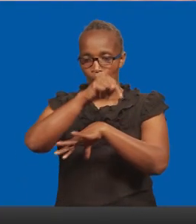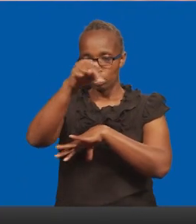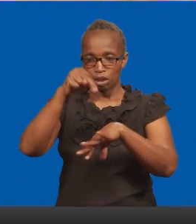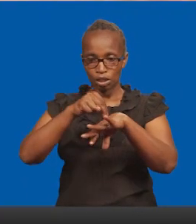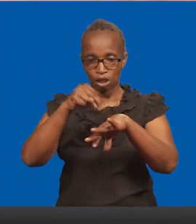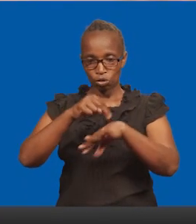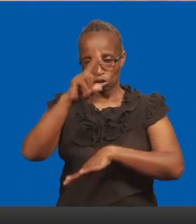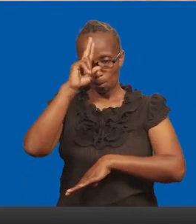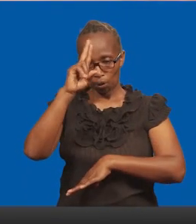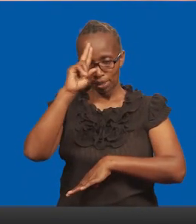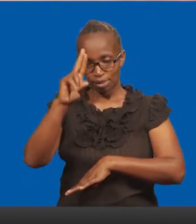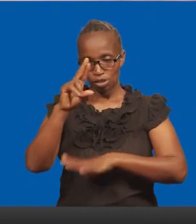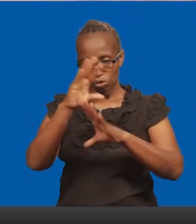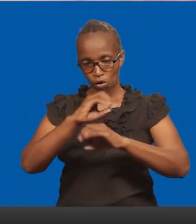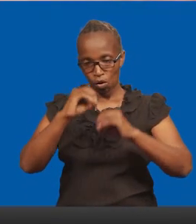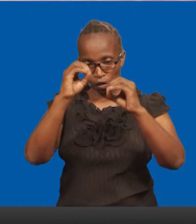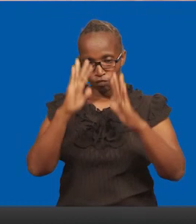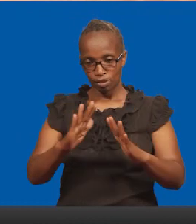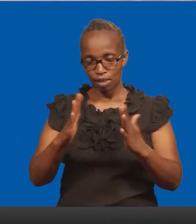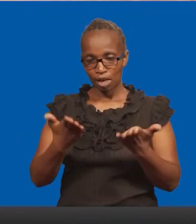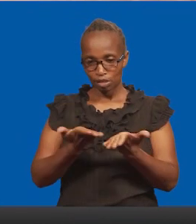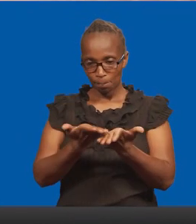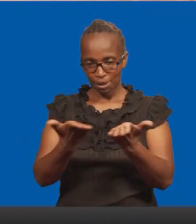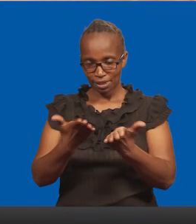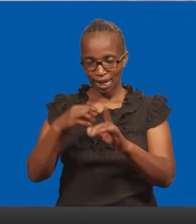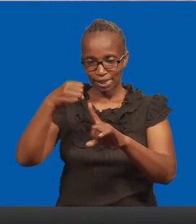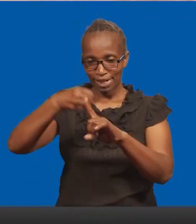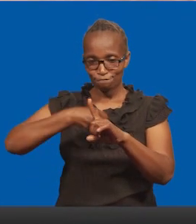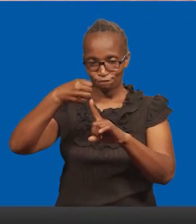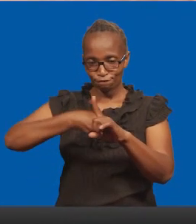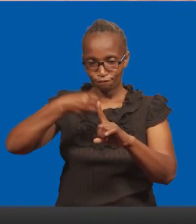National Police Service officers have been in hot pursuit of